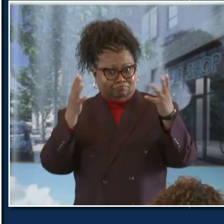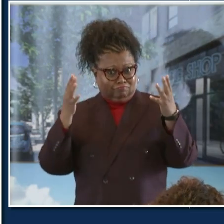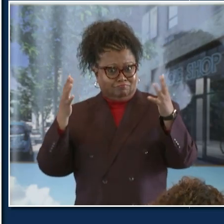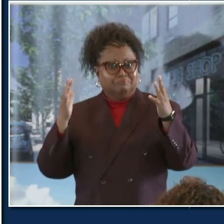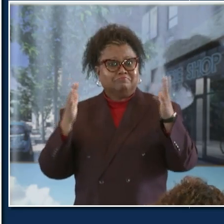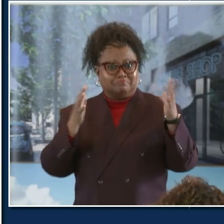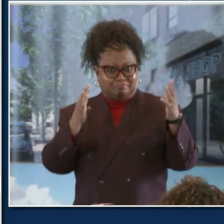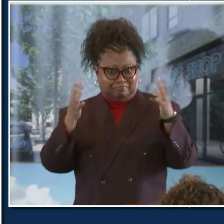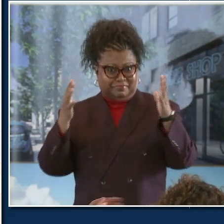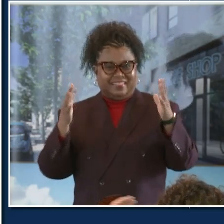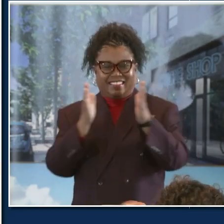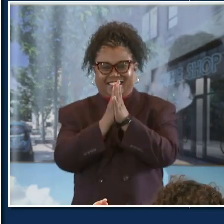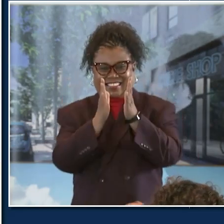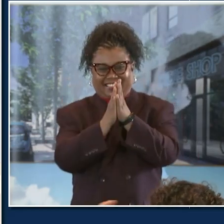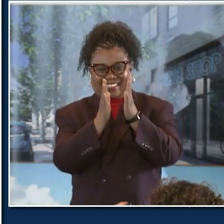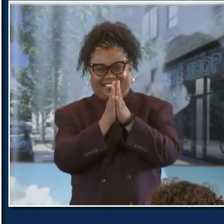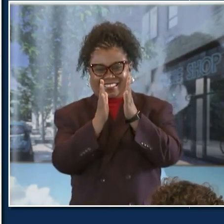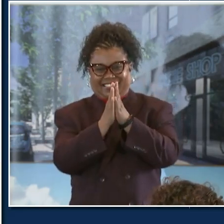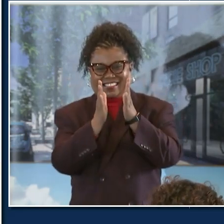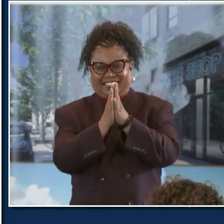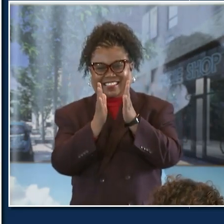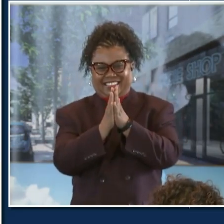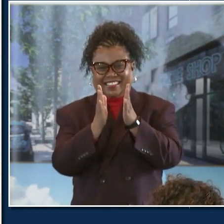us, yes.